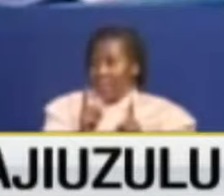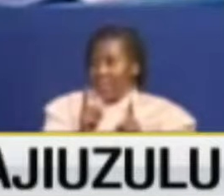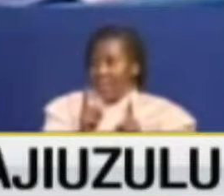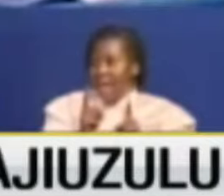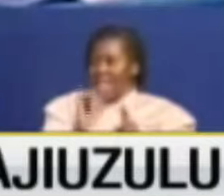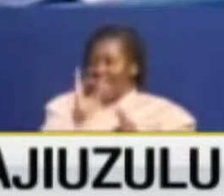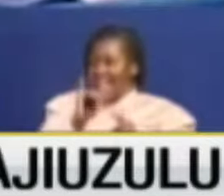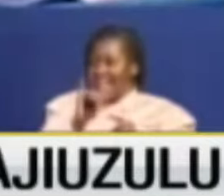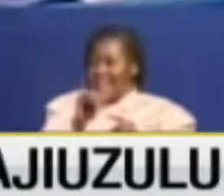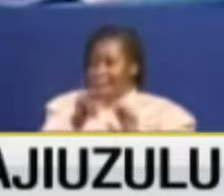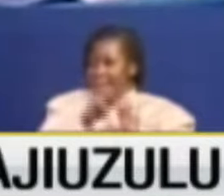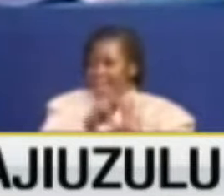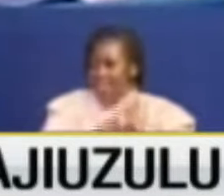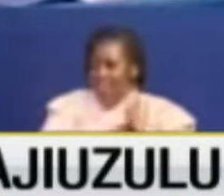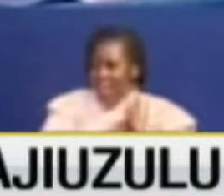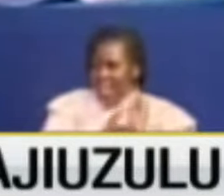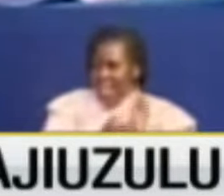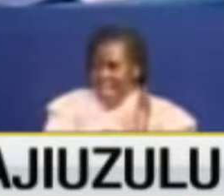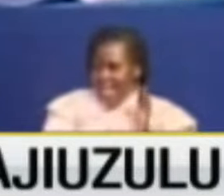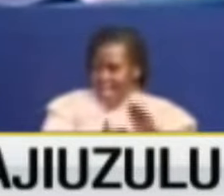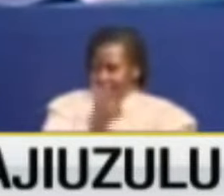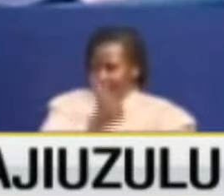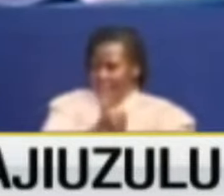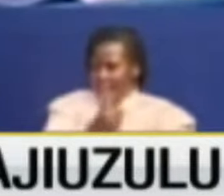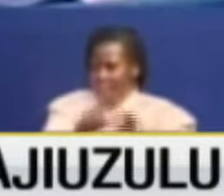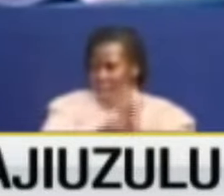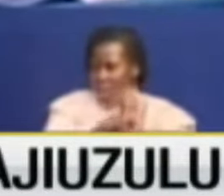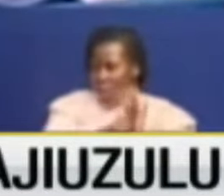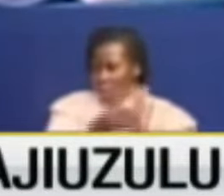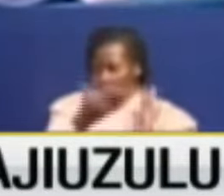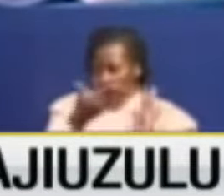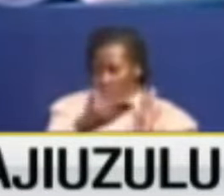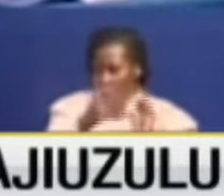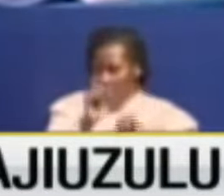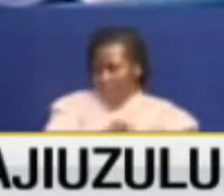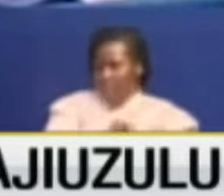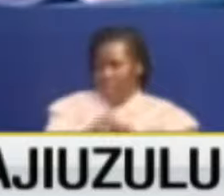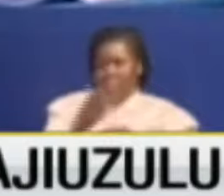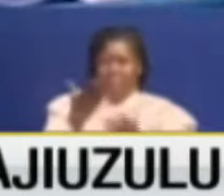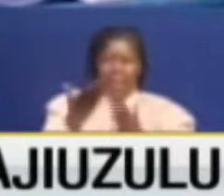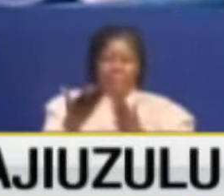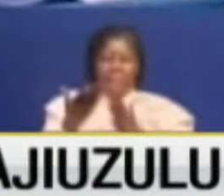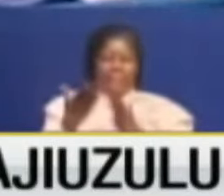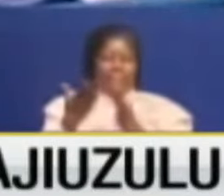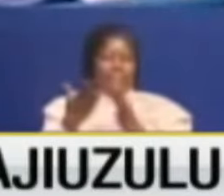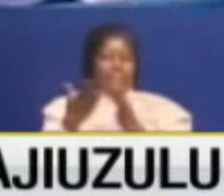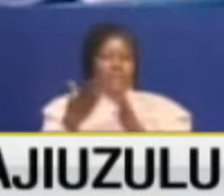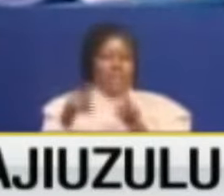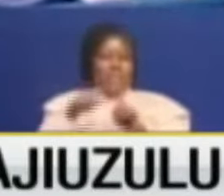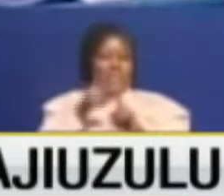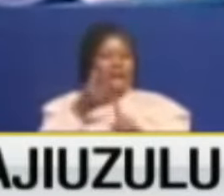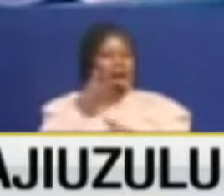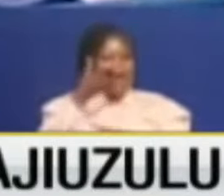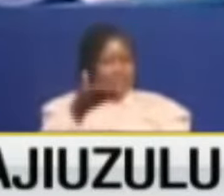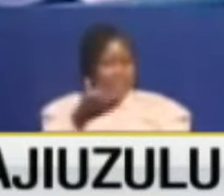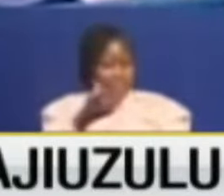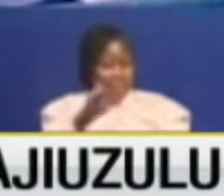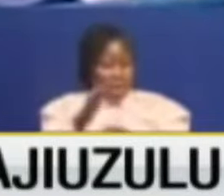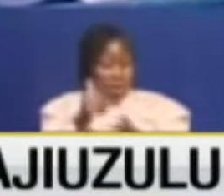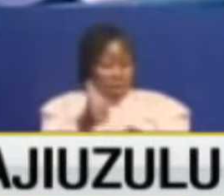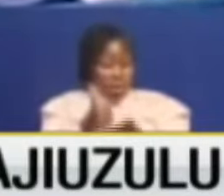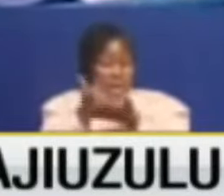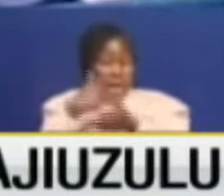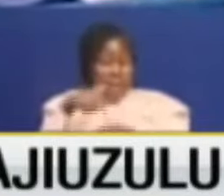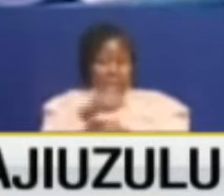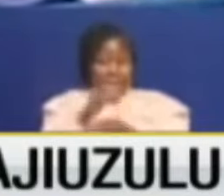that principle is established by law. Let me try to deal with a positive answer. To help us supply